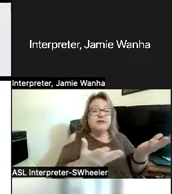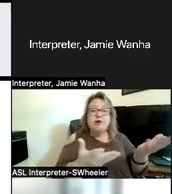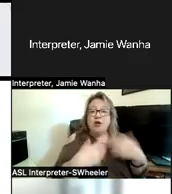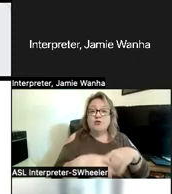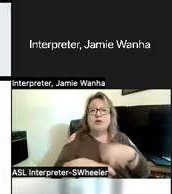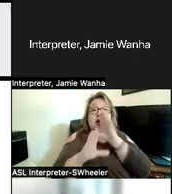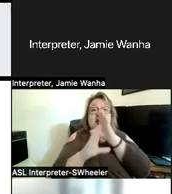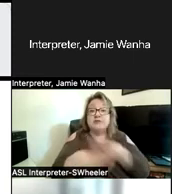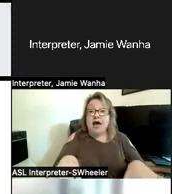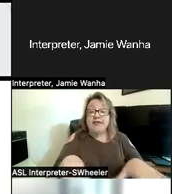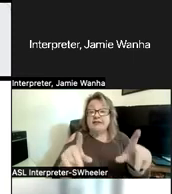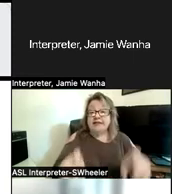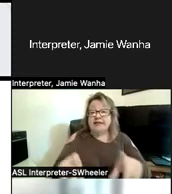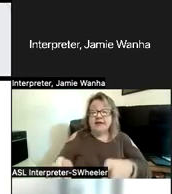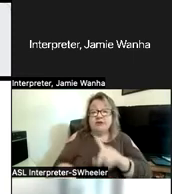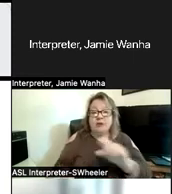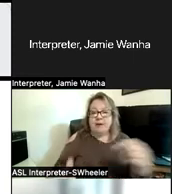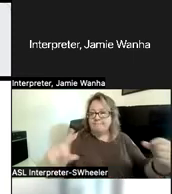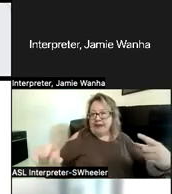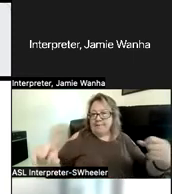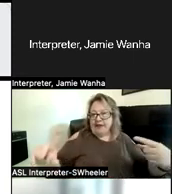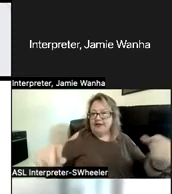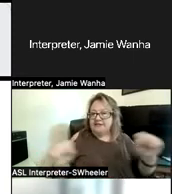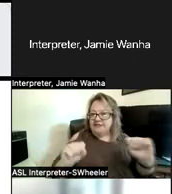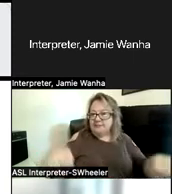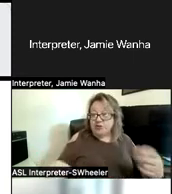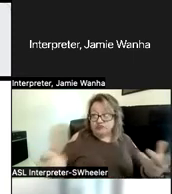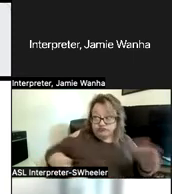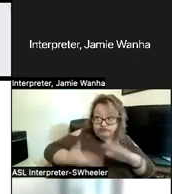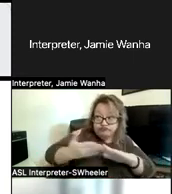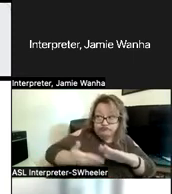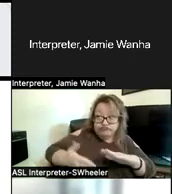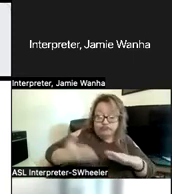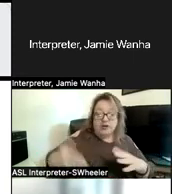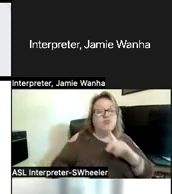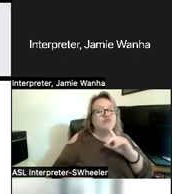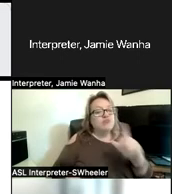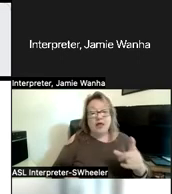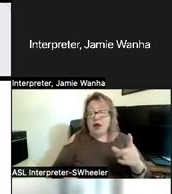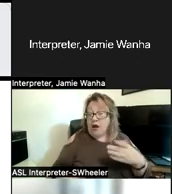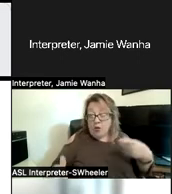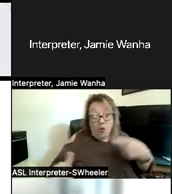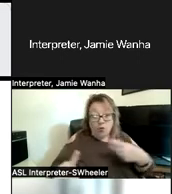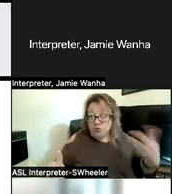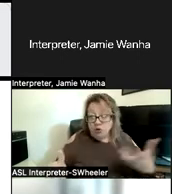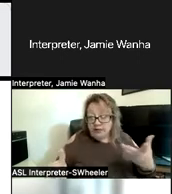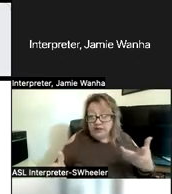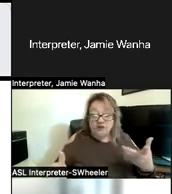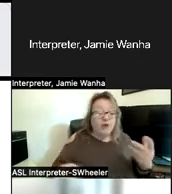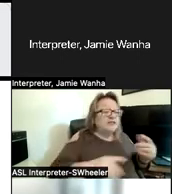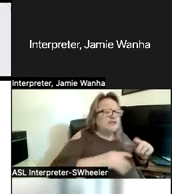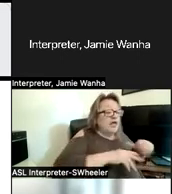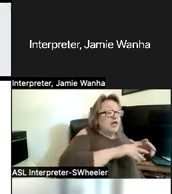silent testing to be able to ping our systems to make sure it's still operating. And our main goal is to move from this pilot phase